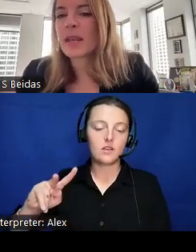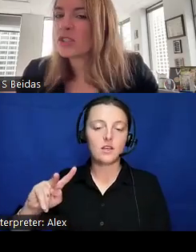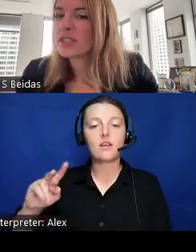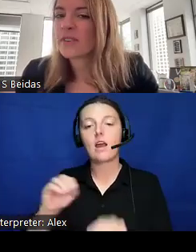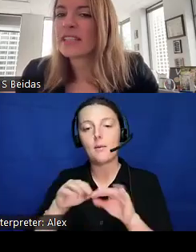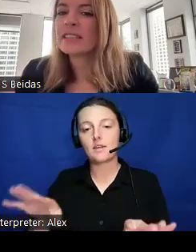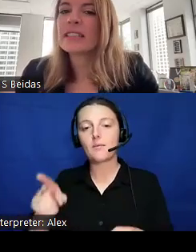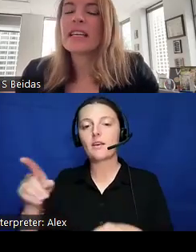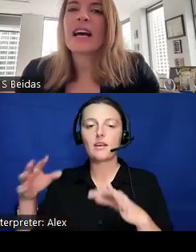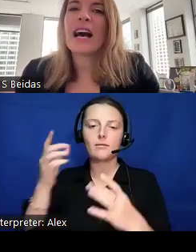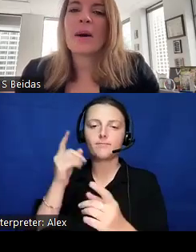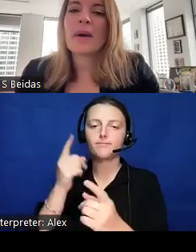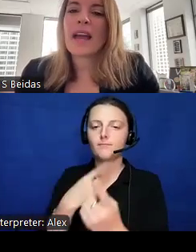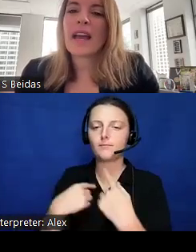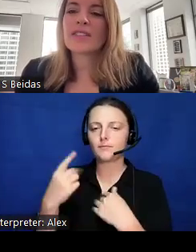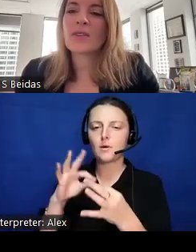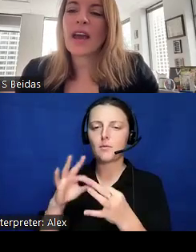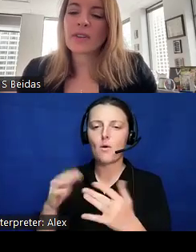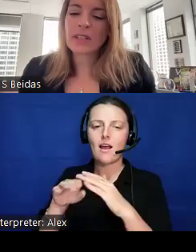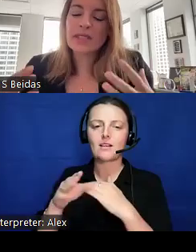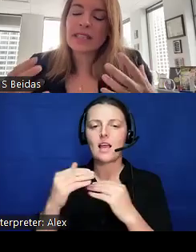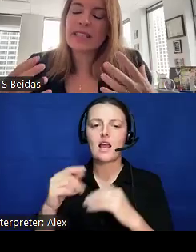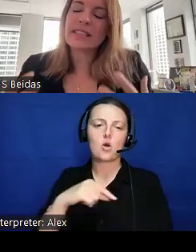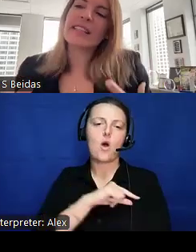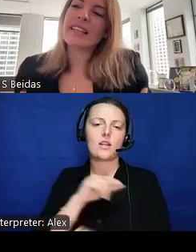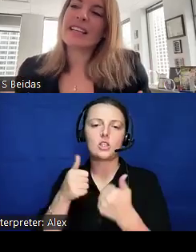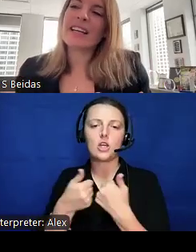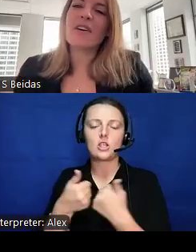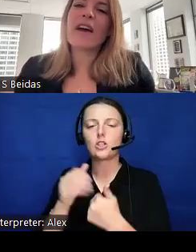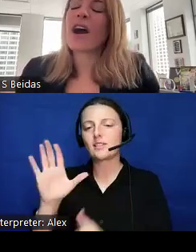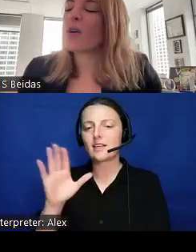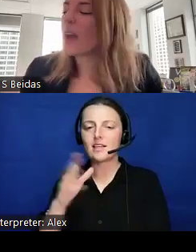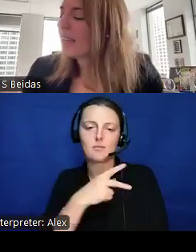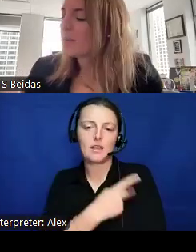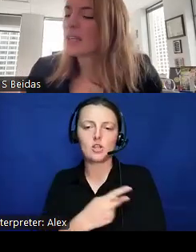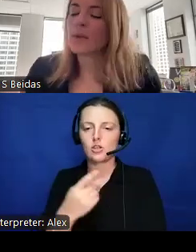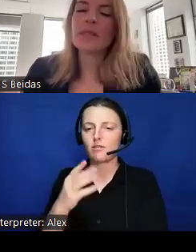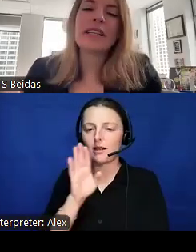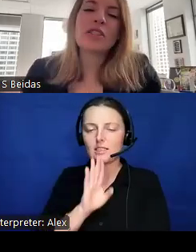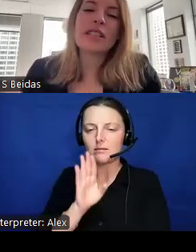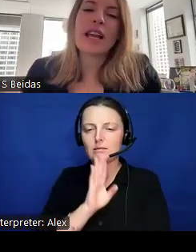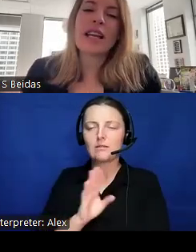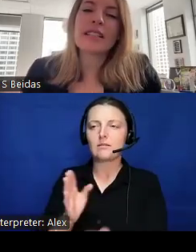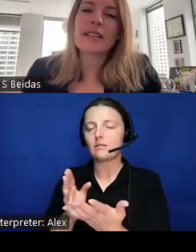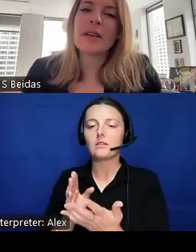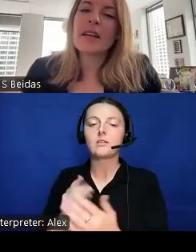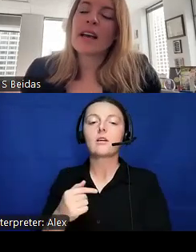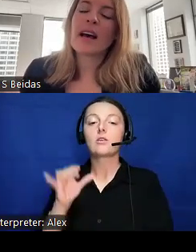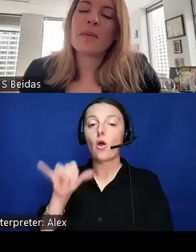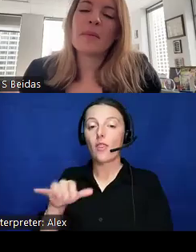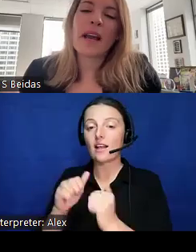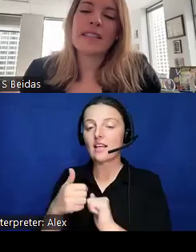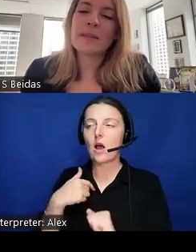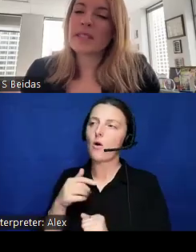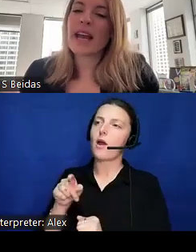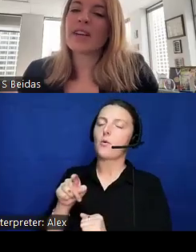quality challenges his patients faced. And so that really was like the seedling of how I came to implementation science